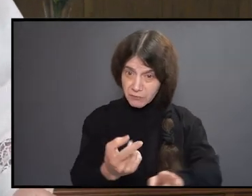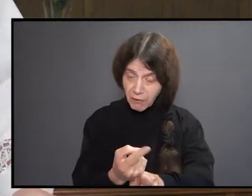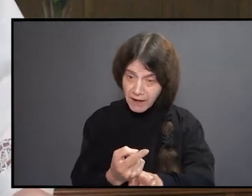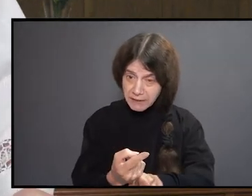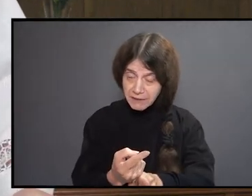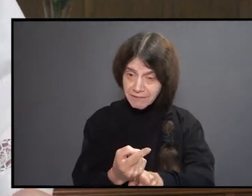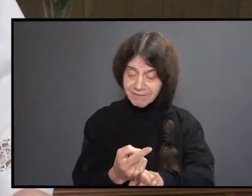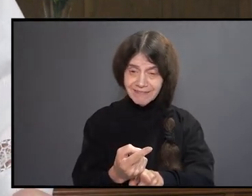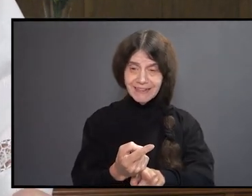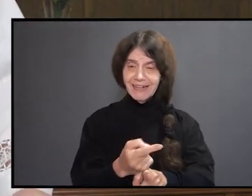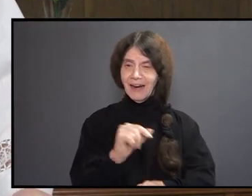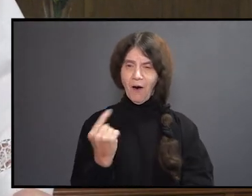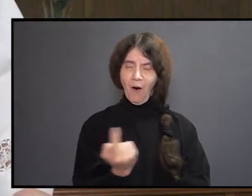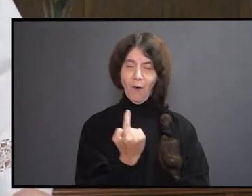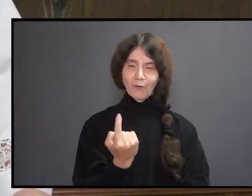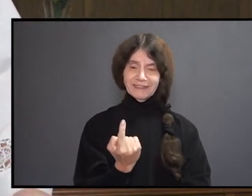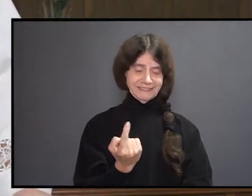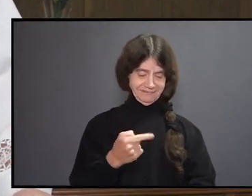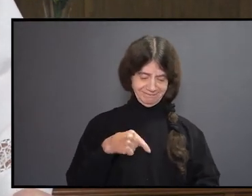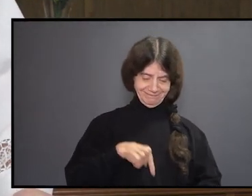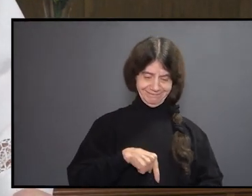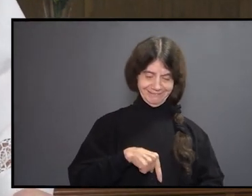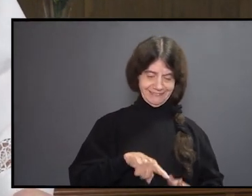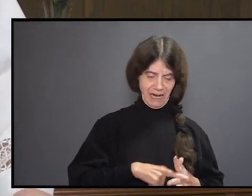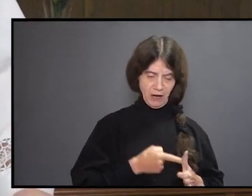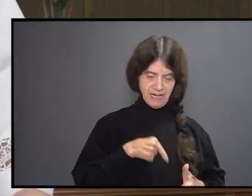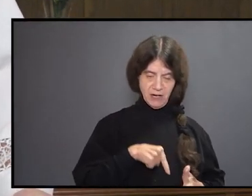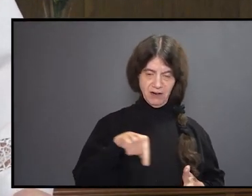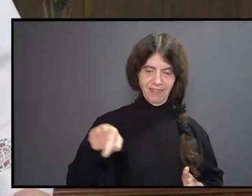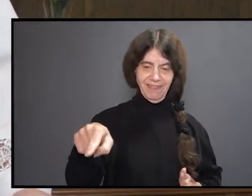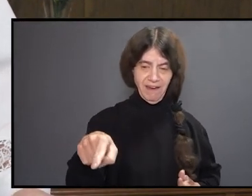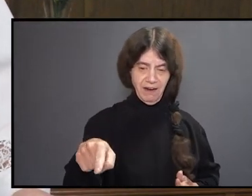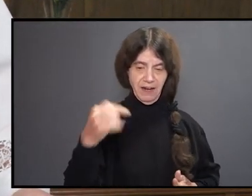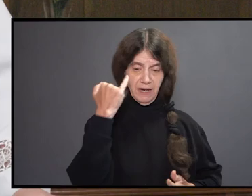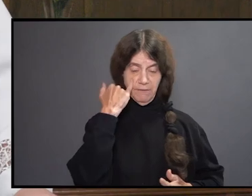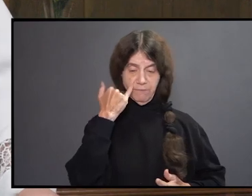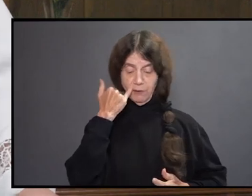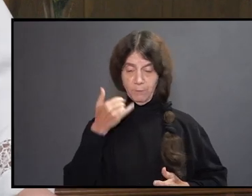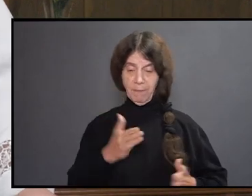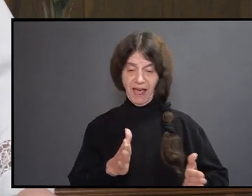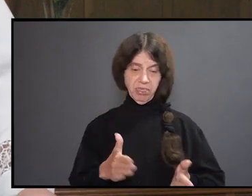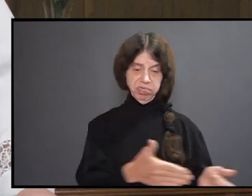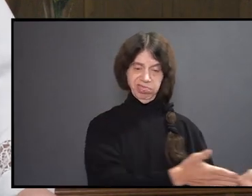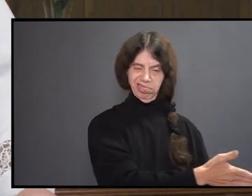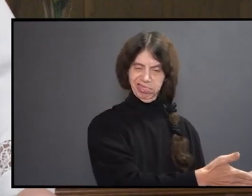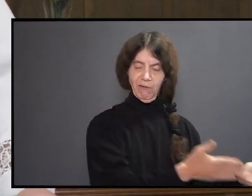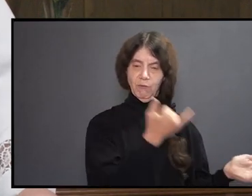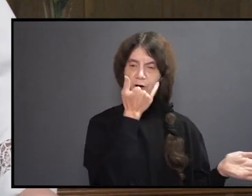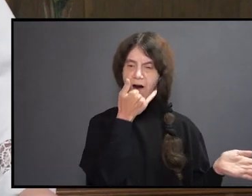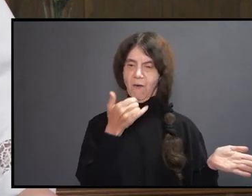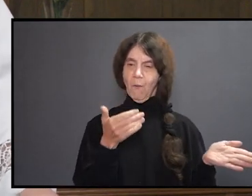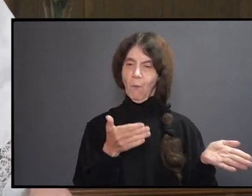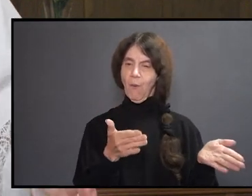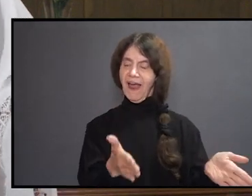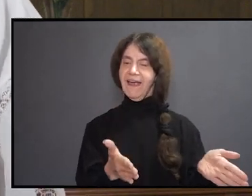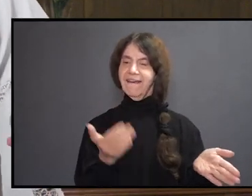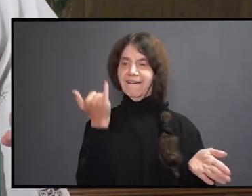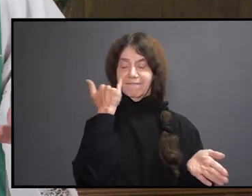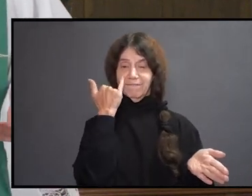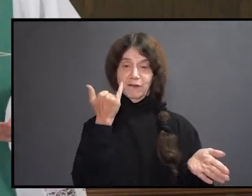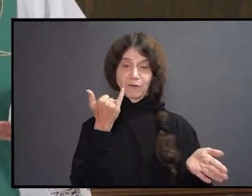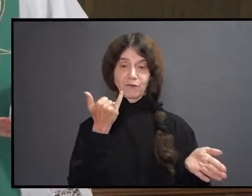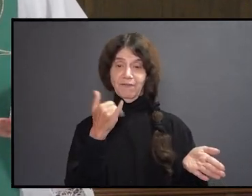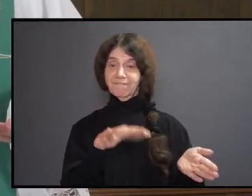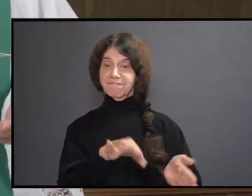You can't always get there from here. Not if your path takes you the wrong direction. If you do find